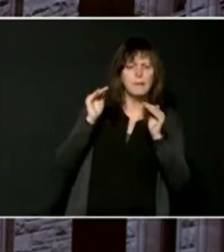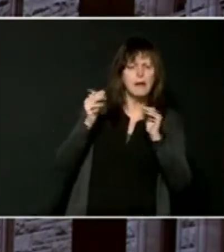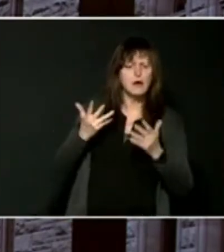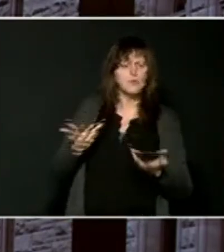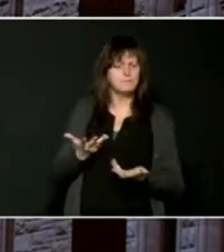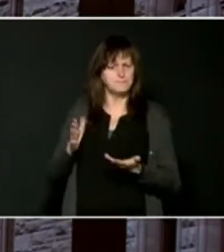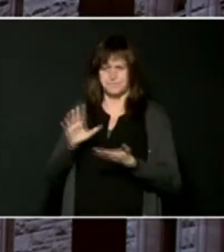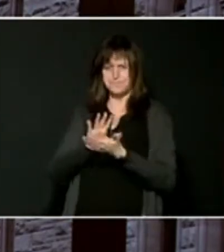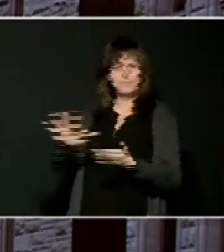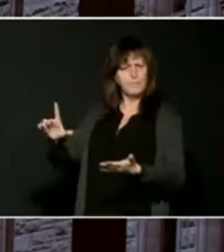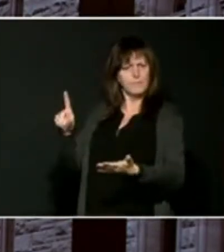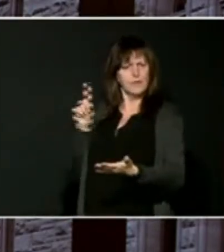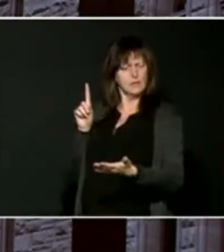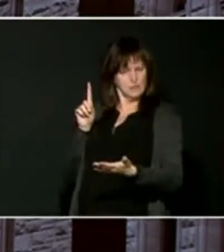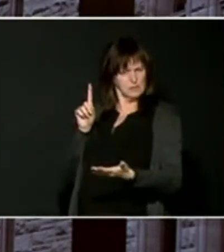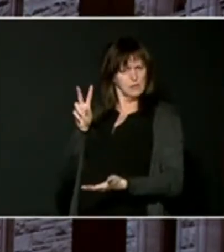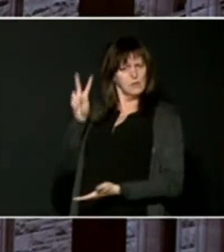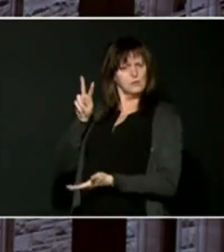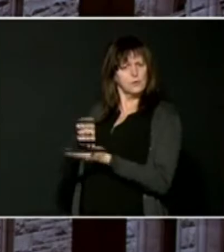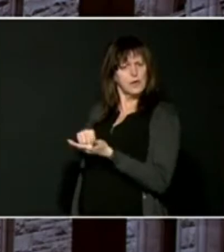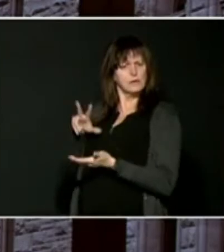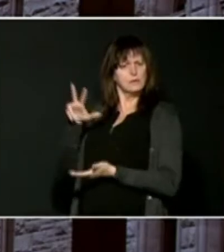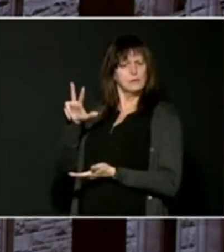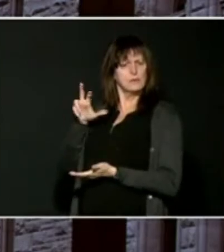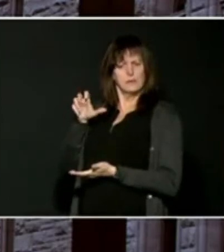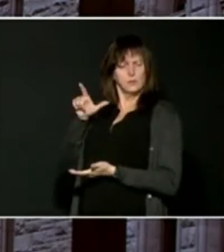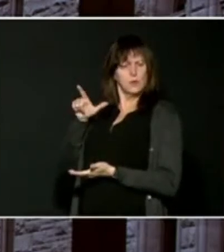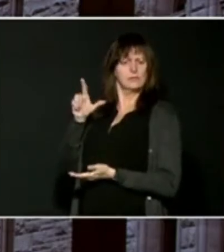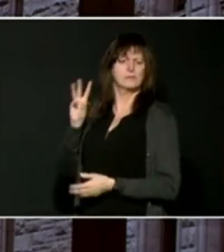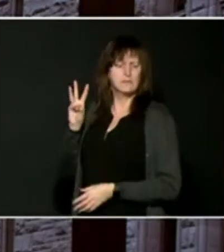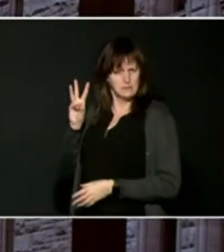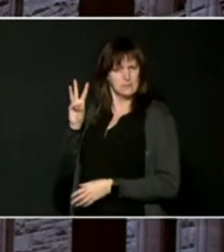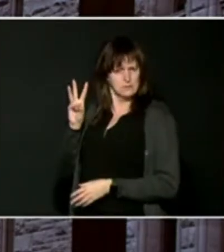2,336 cases on Tuesday,